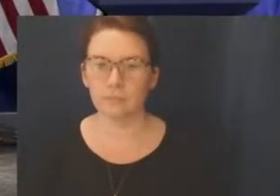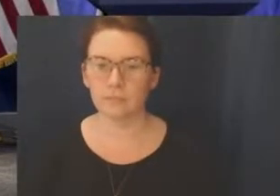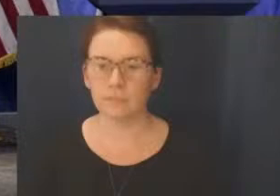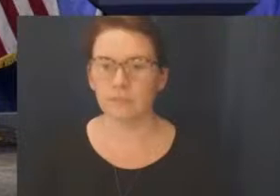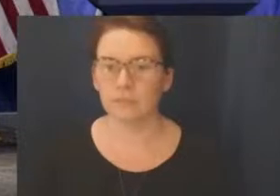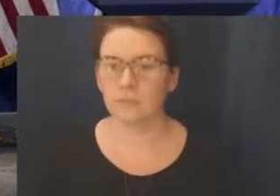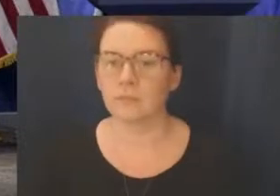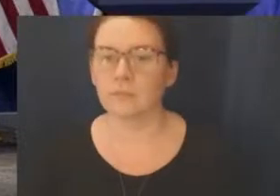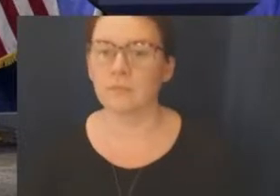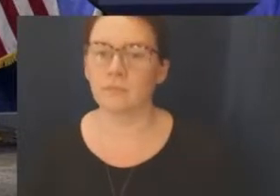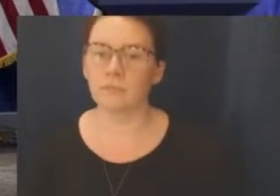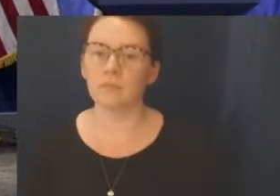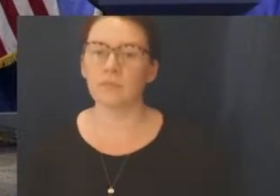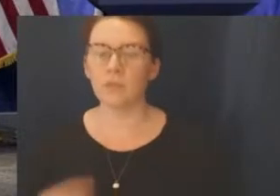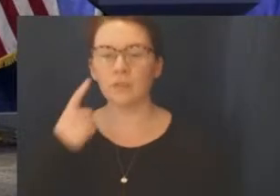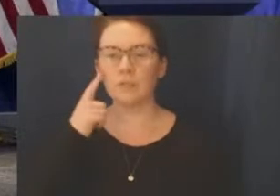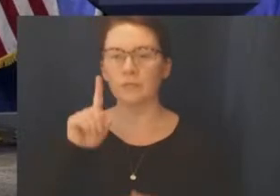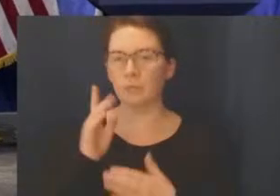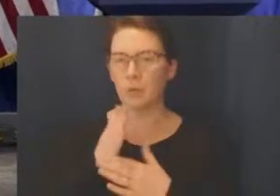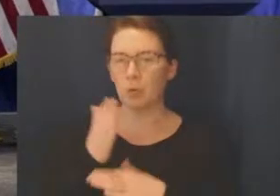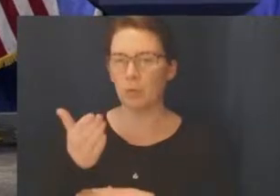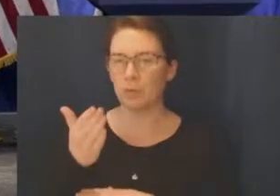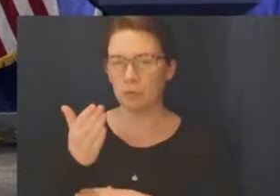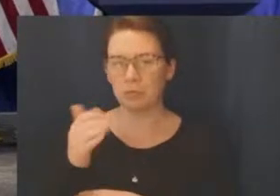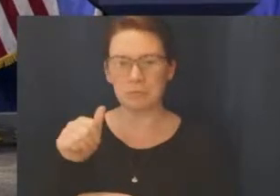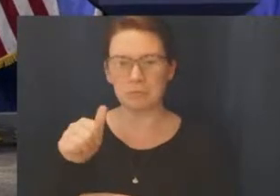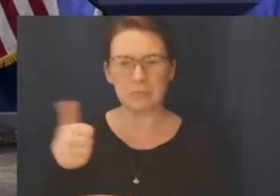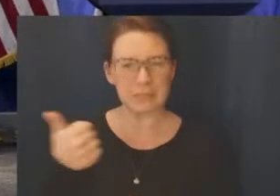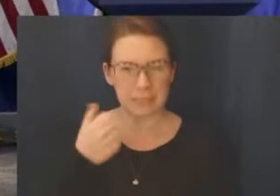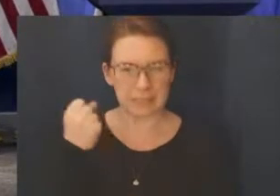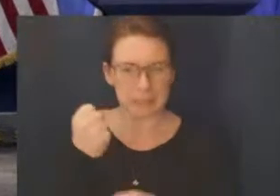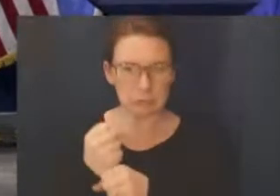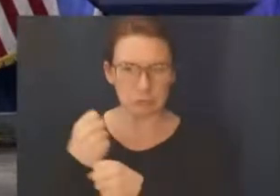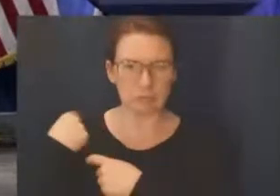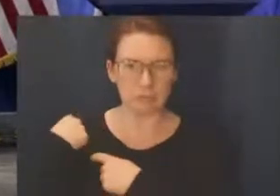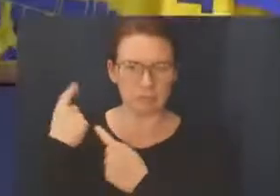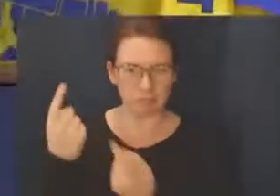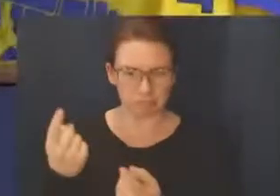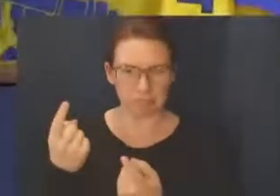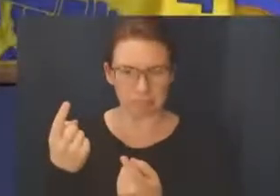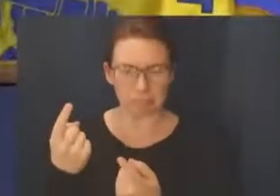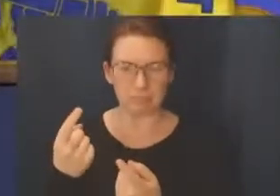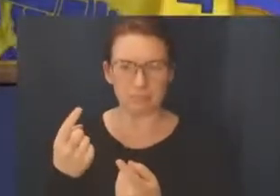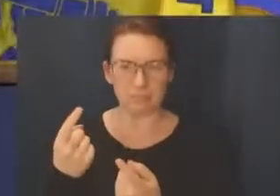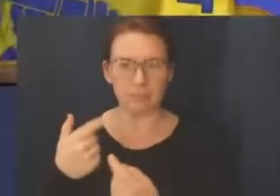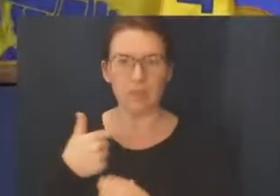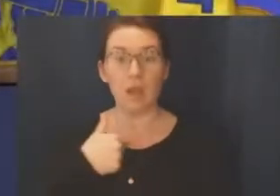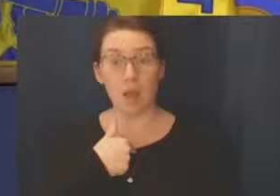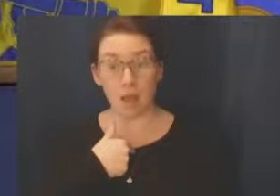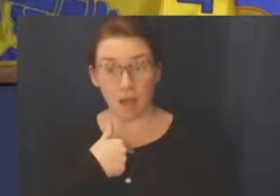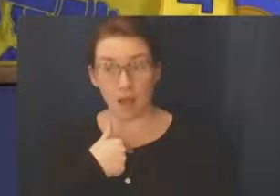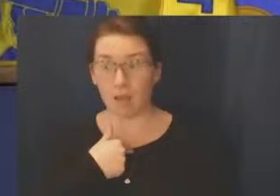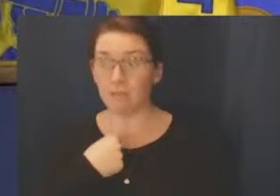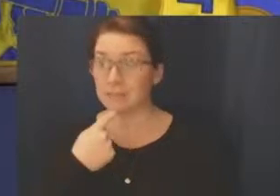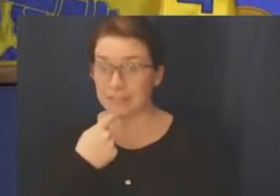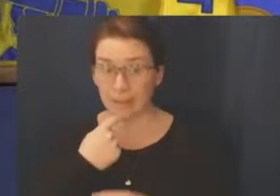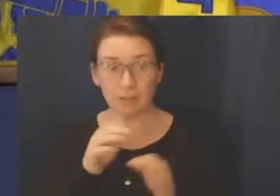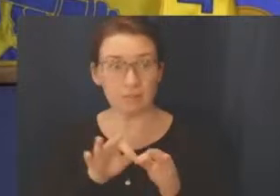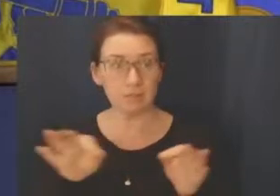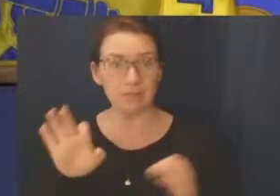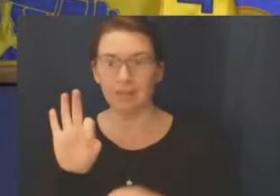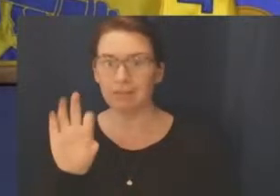For over a decade, I have said the FDA is asleep at the wheel, and